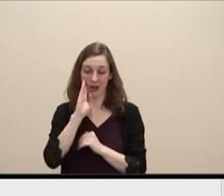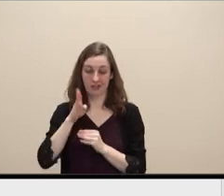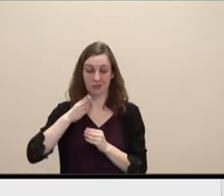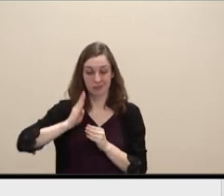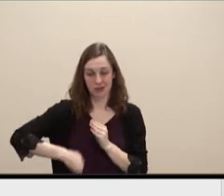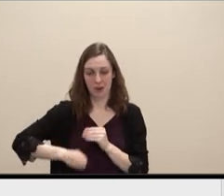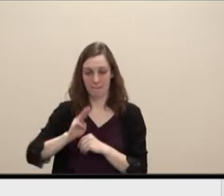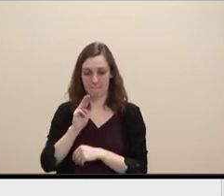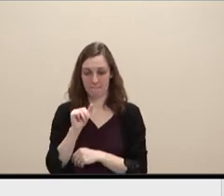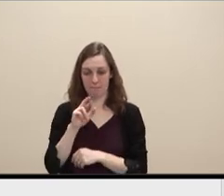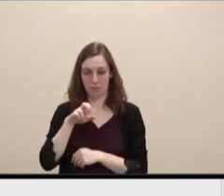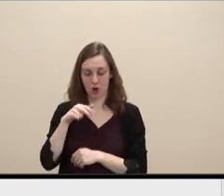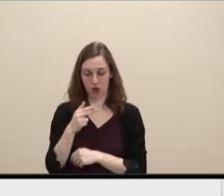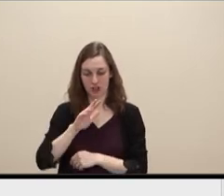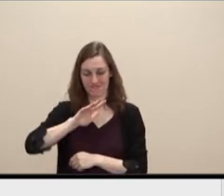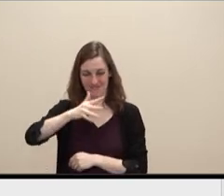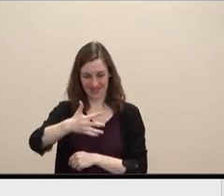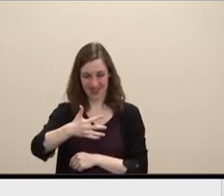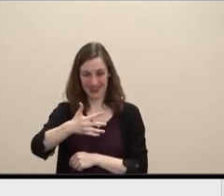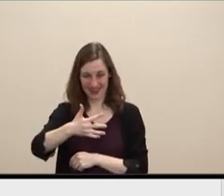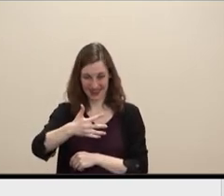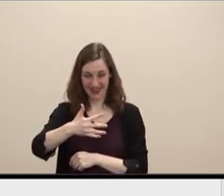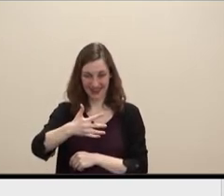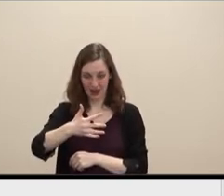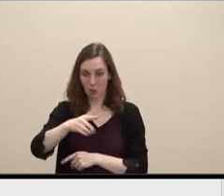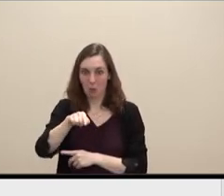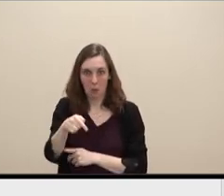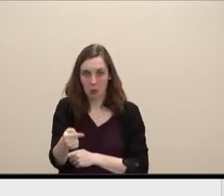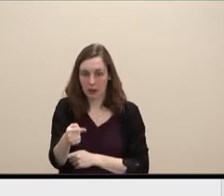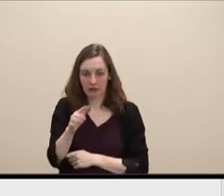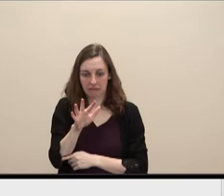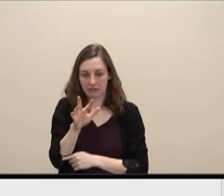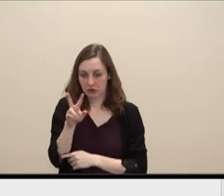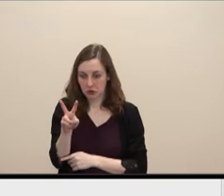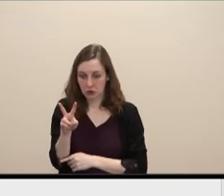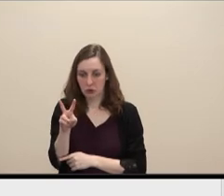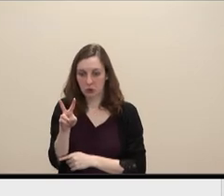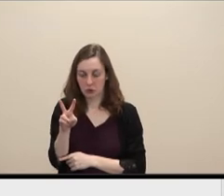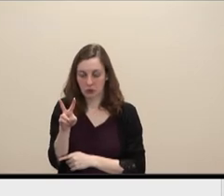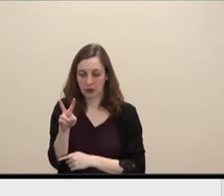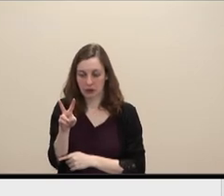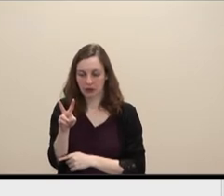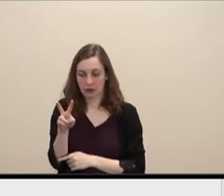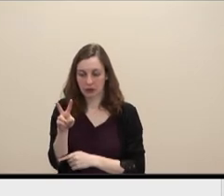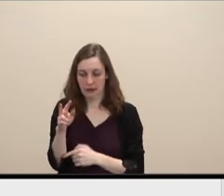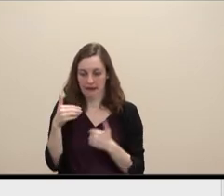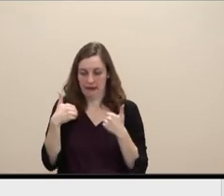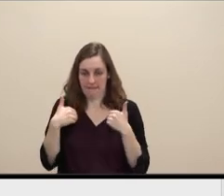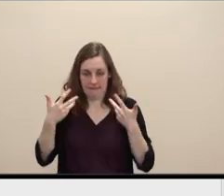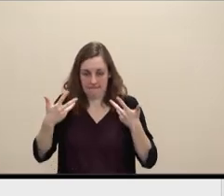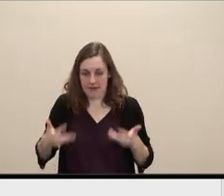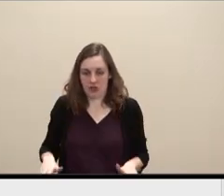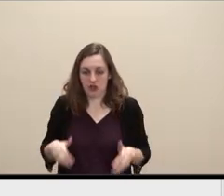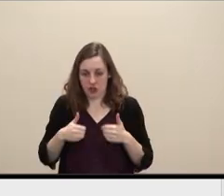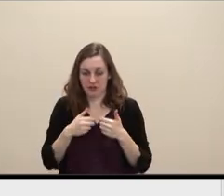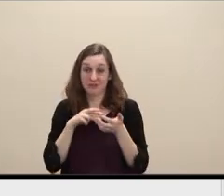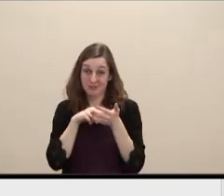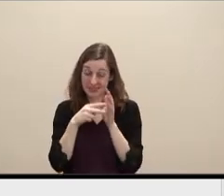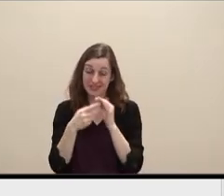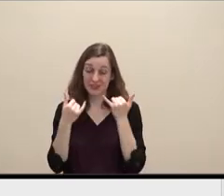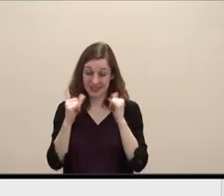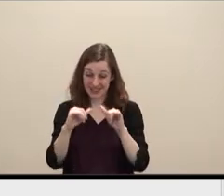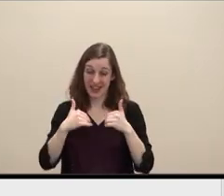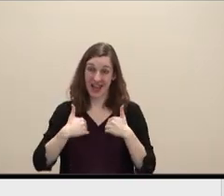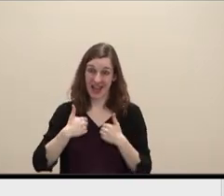But at this point at university, only 52 half-credit courses have been finished up to March. So we still have